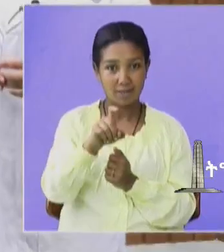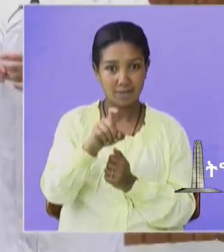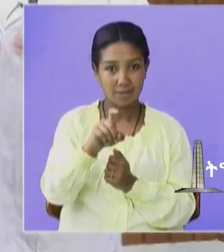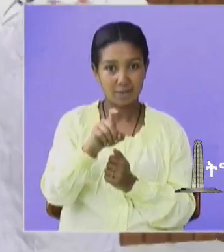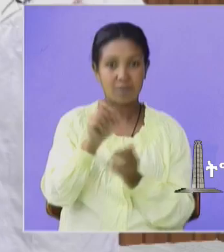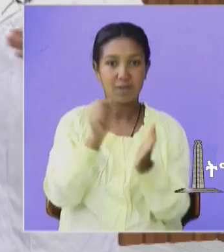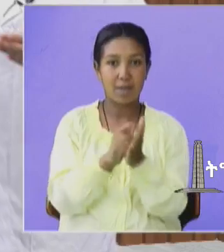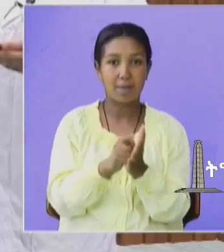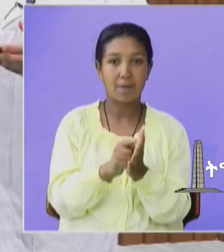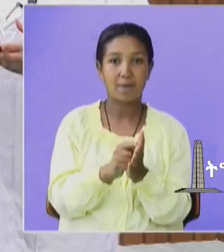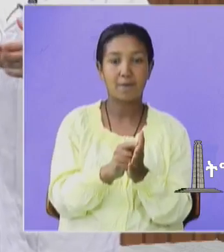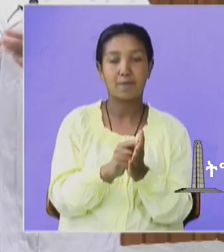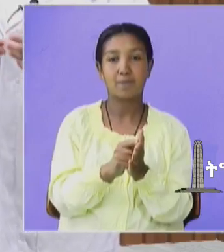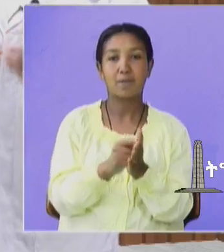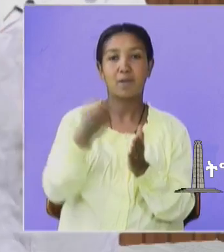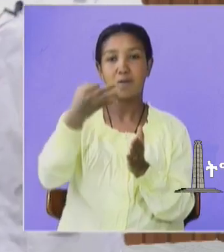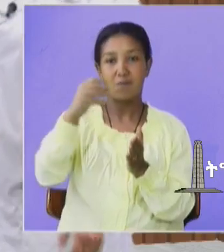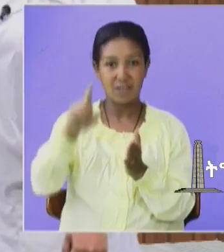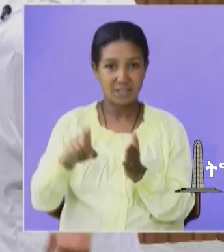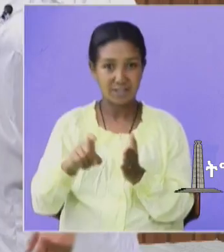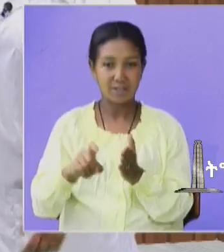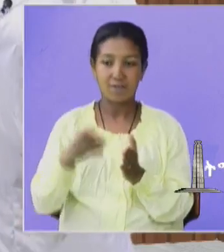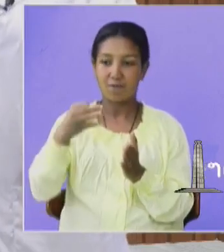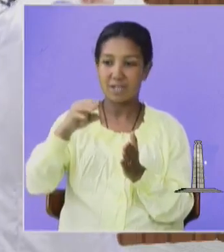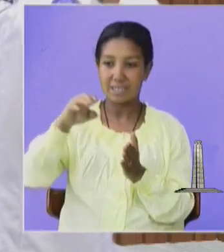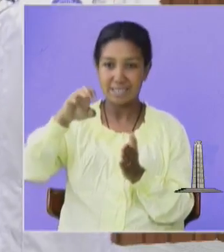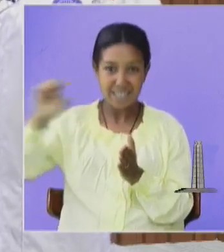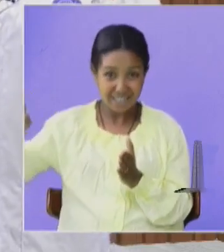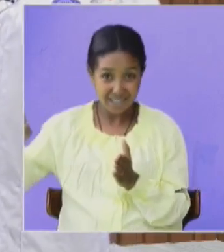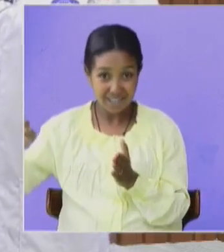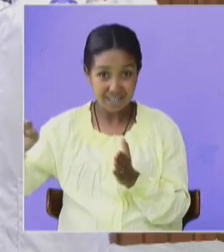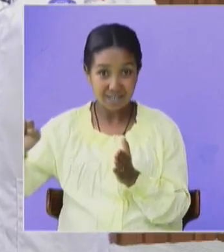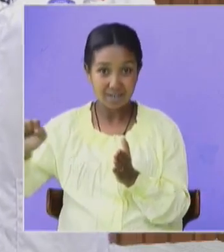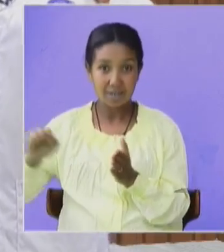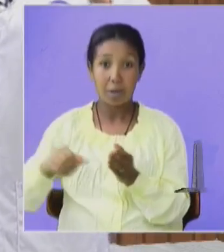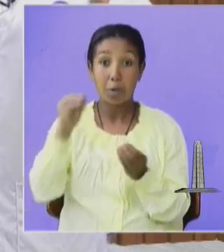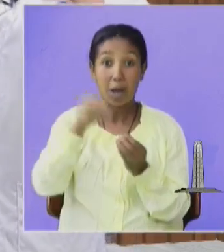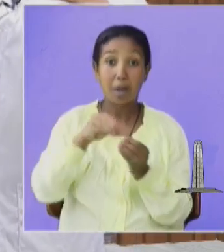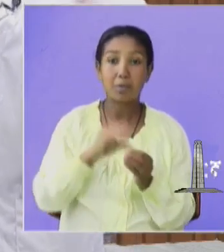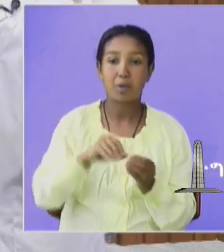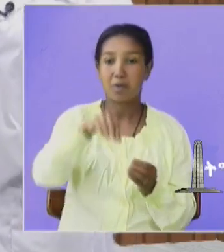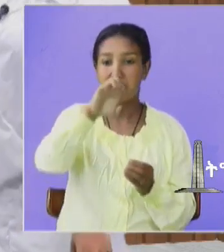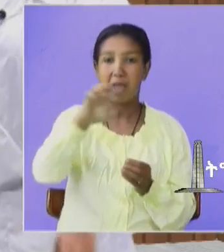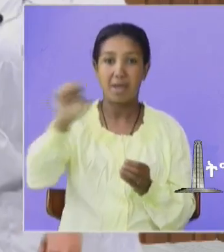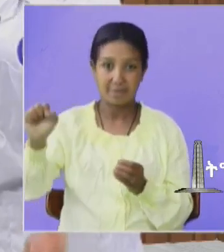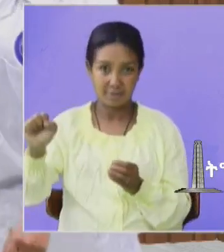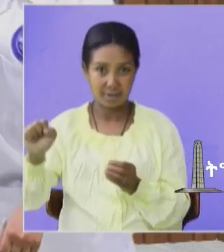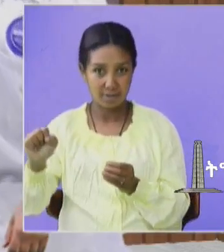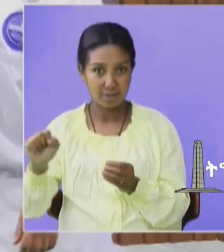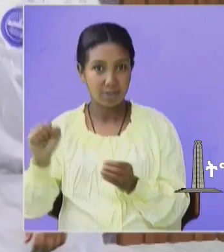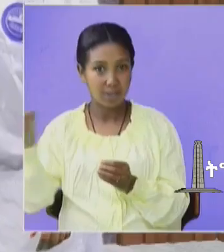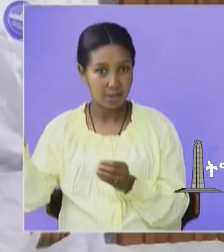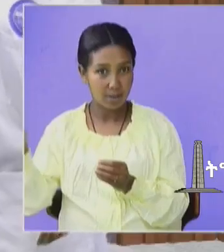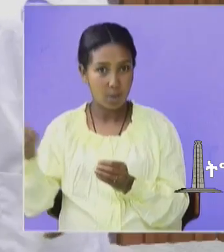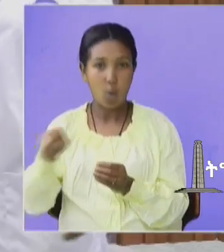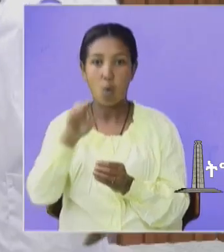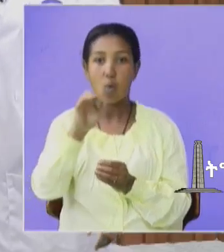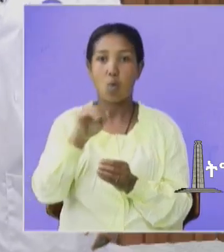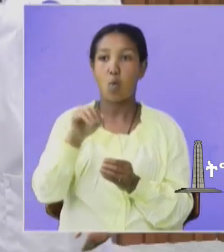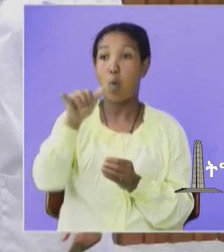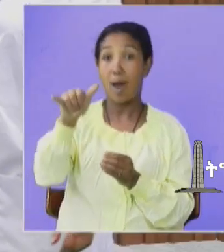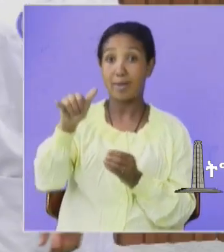for example, fix, fixes. We can add easily what? Es. Here is the students.